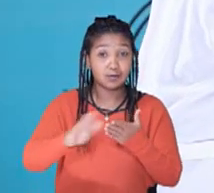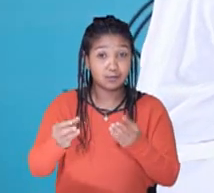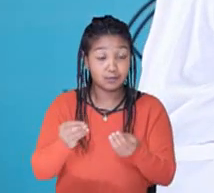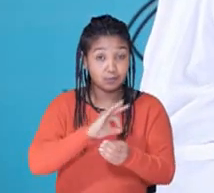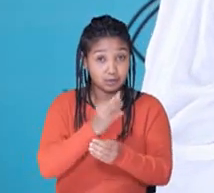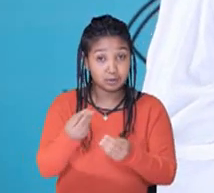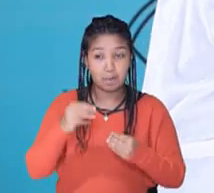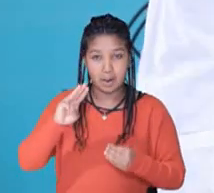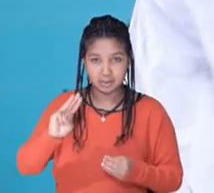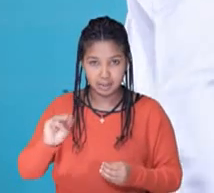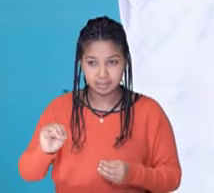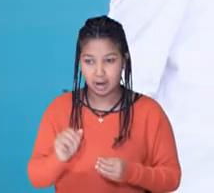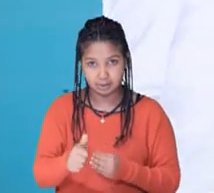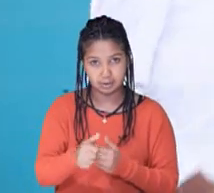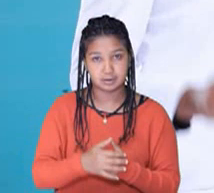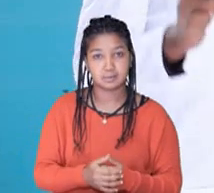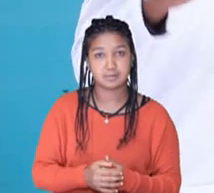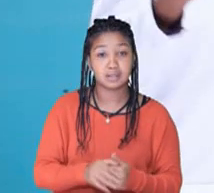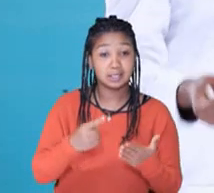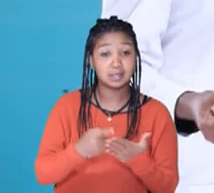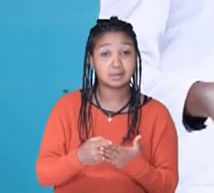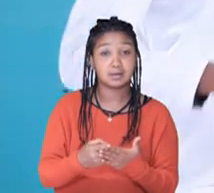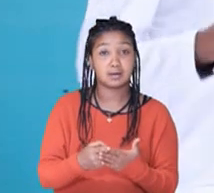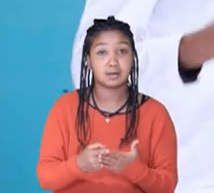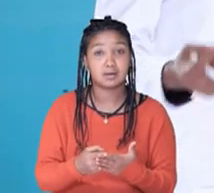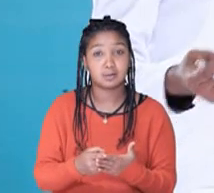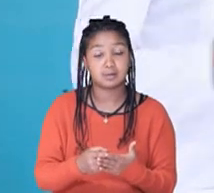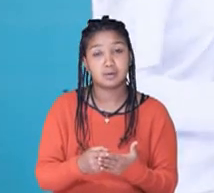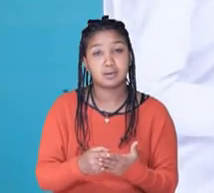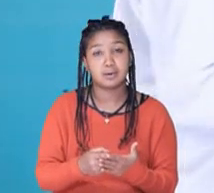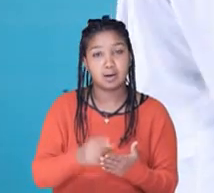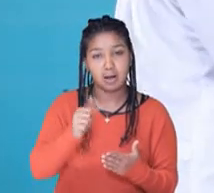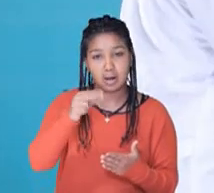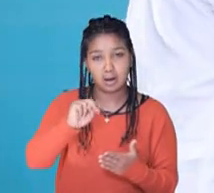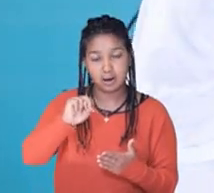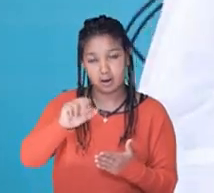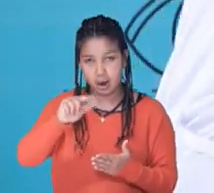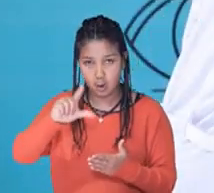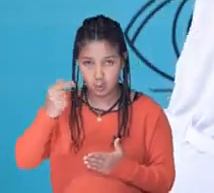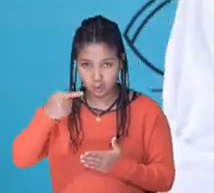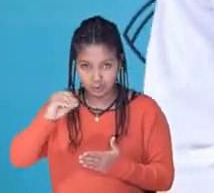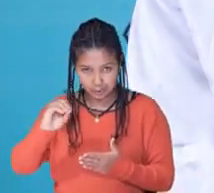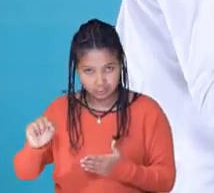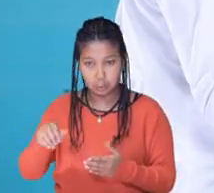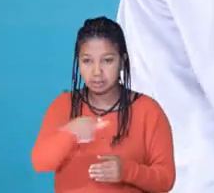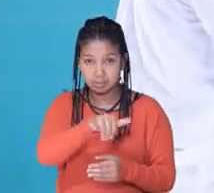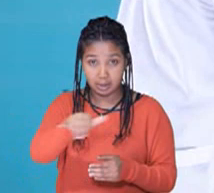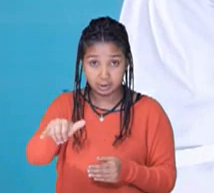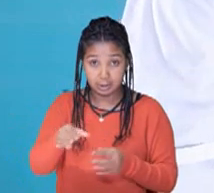given as mass times acceleration. And the analogy or analogous translation of, or the